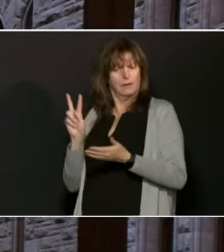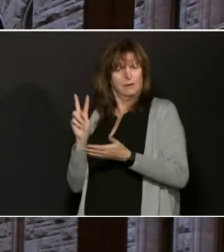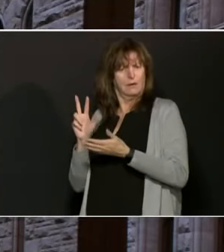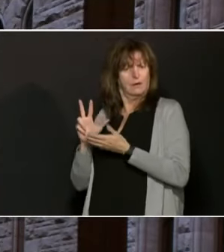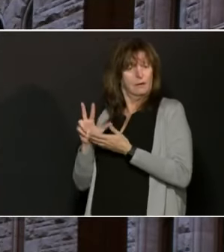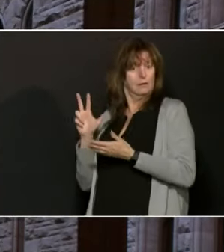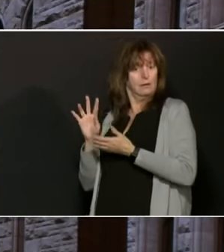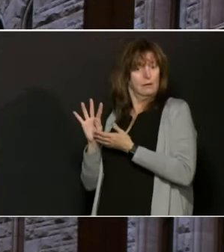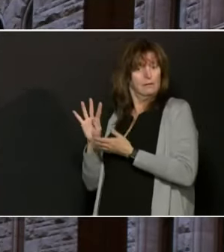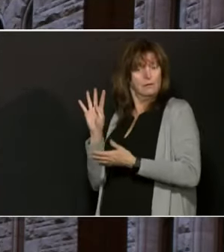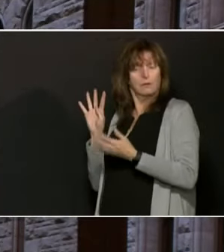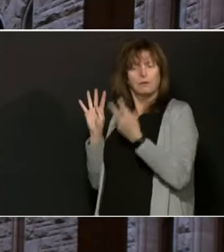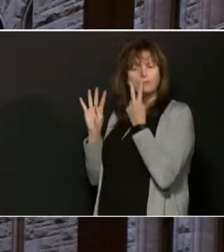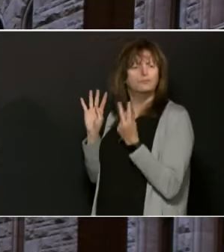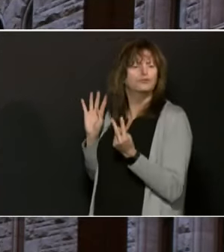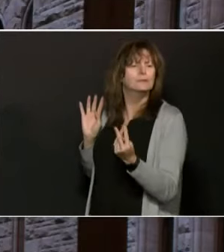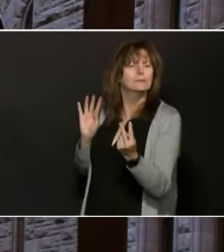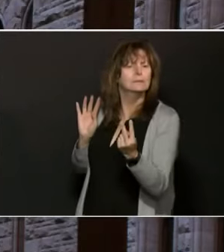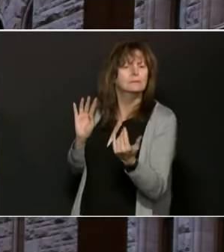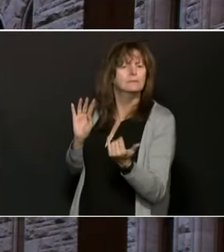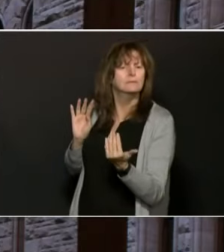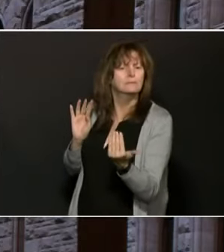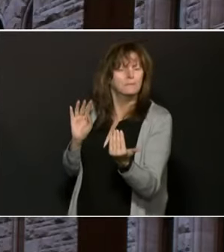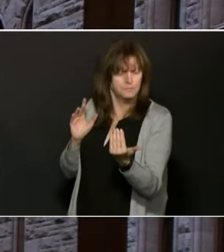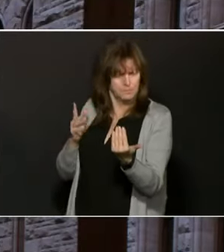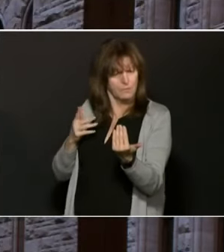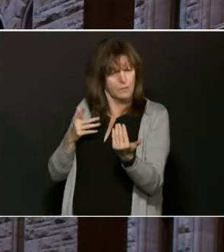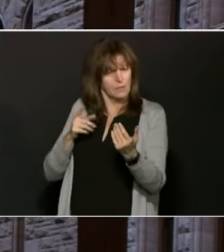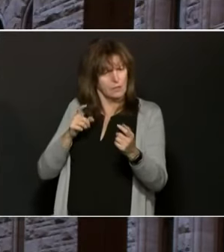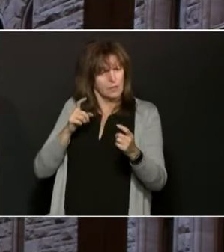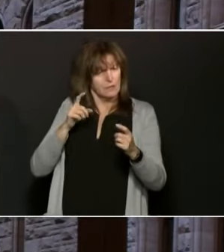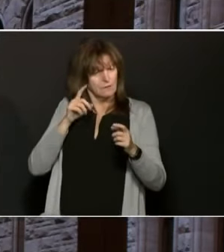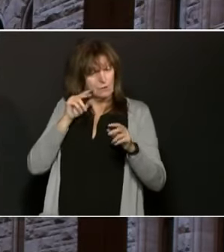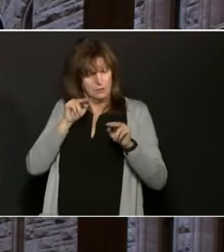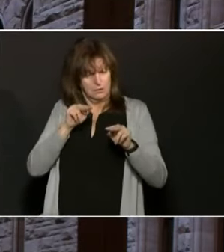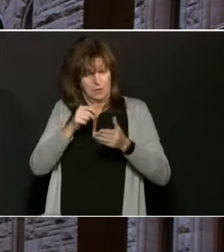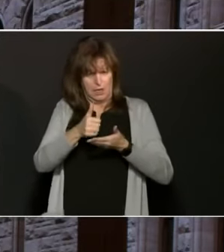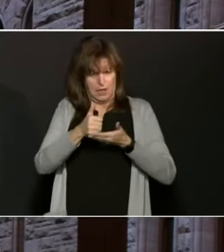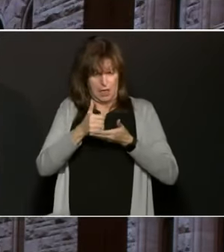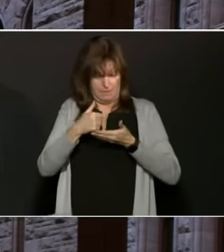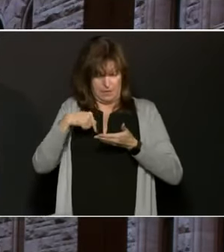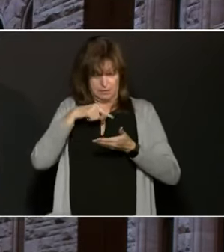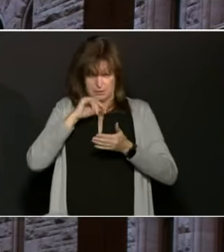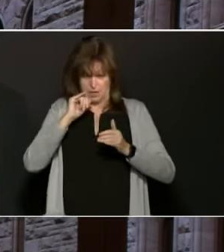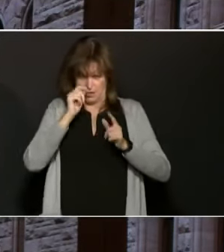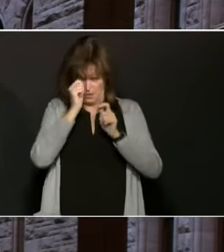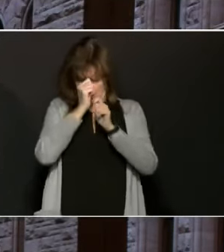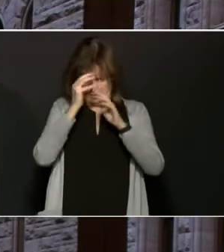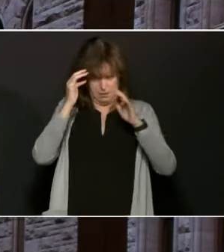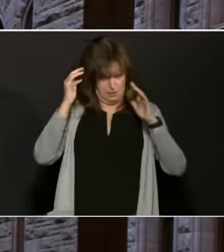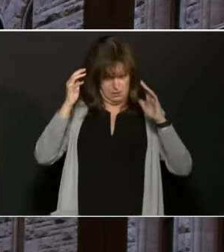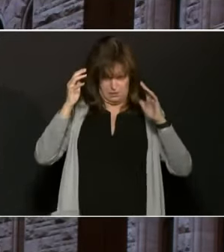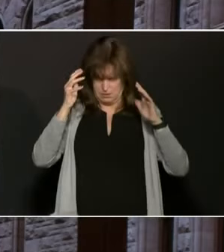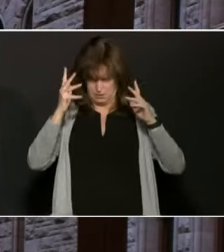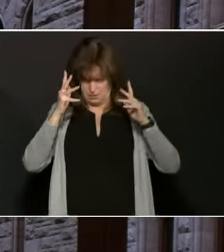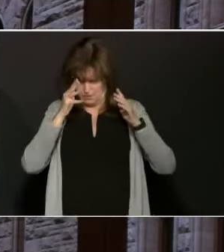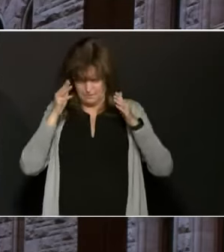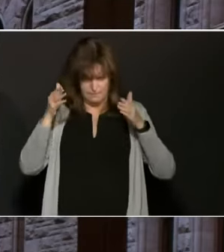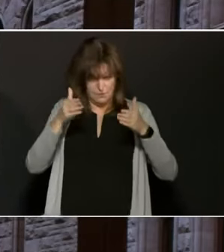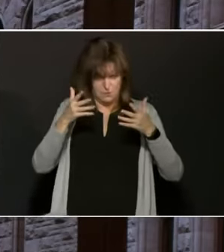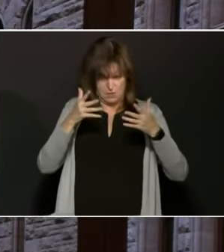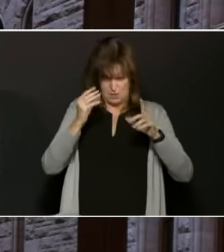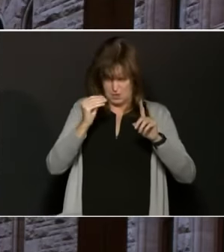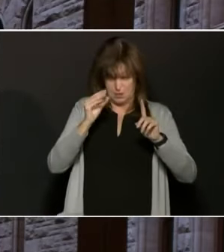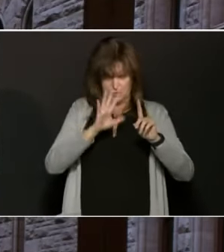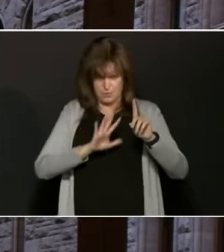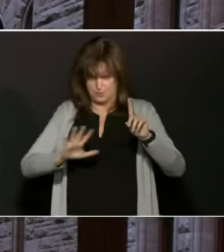very important we keep our eye on that, because it tells us how we have to really keep focusing as a province, throughout the province, in